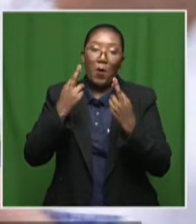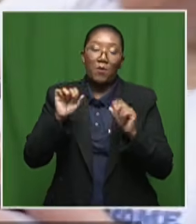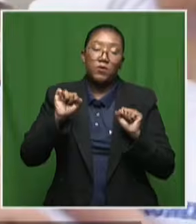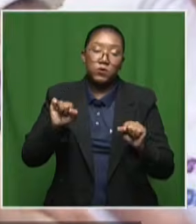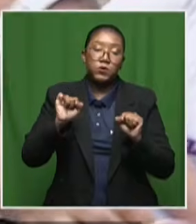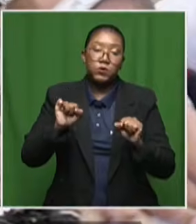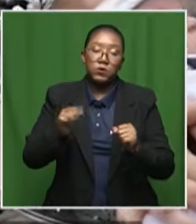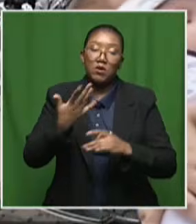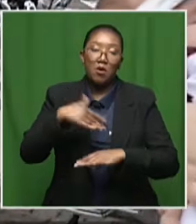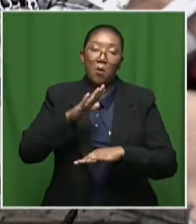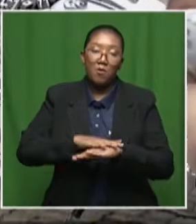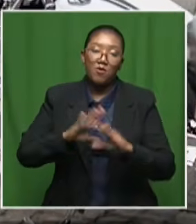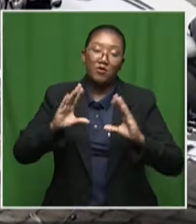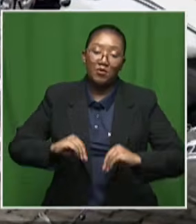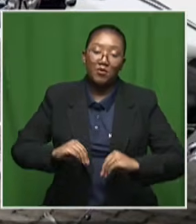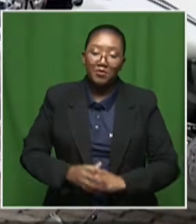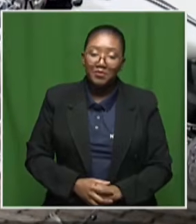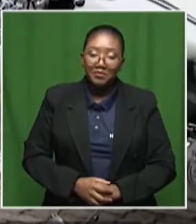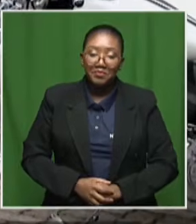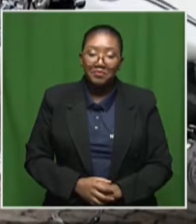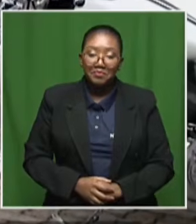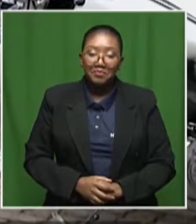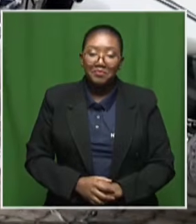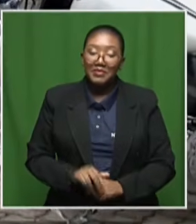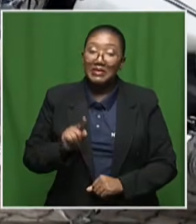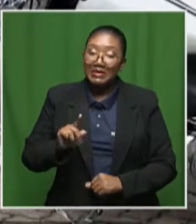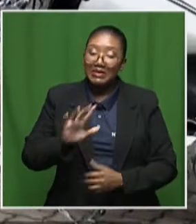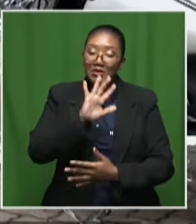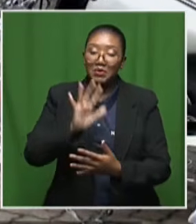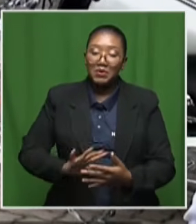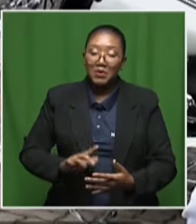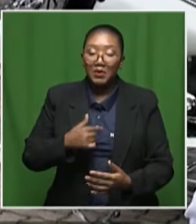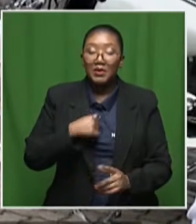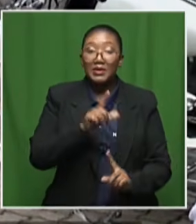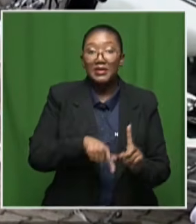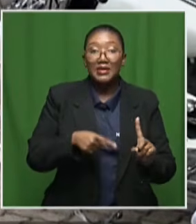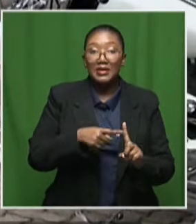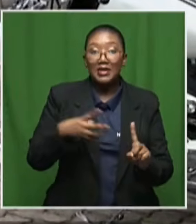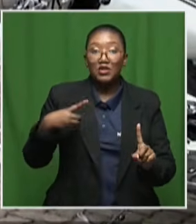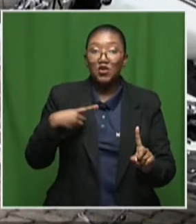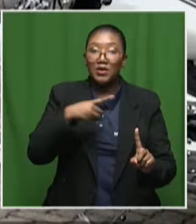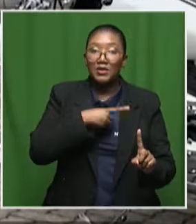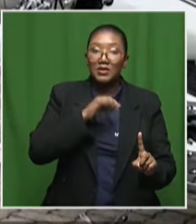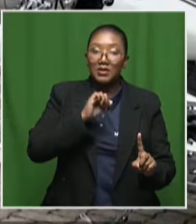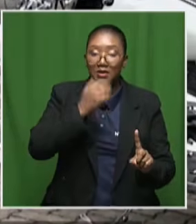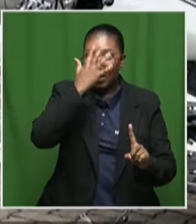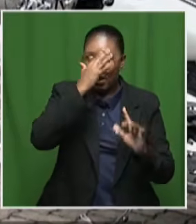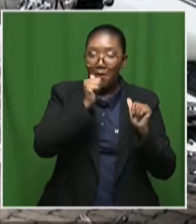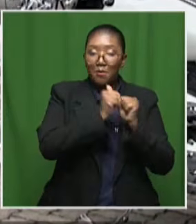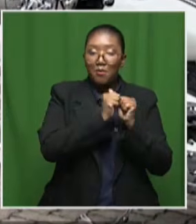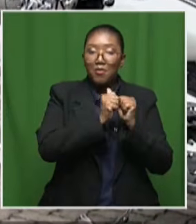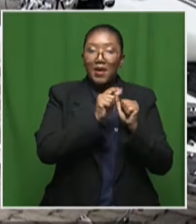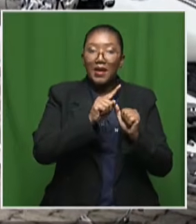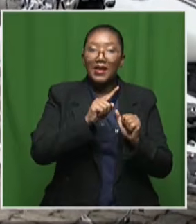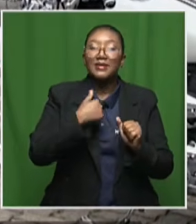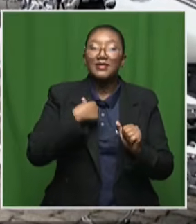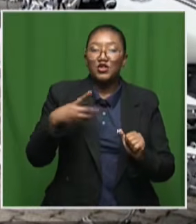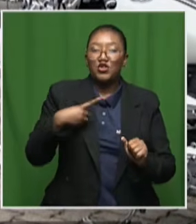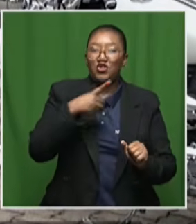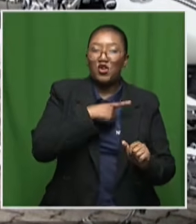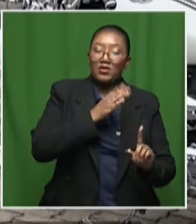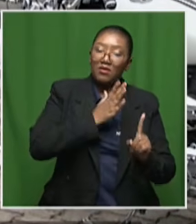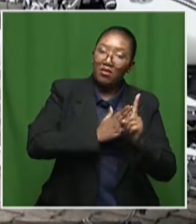us, Lara. When we started doing this story, actually we interviewed one of the doctors who's a neurosurgeon, but he has retired now. But also he decided